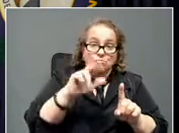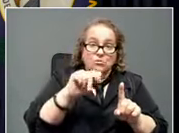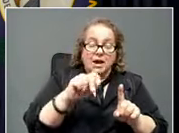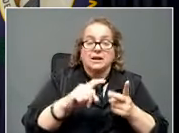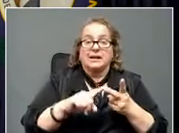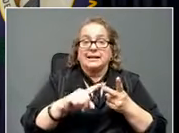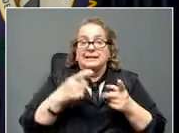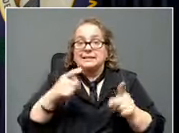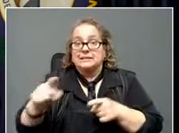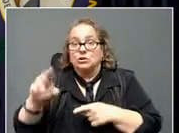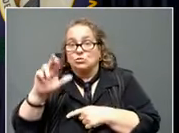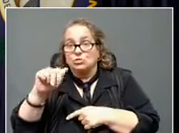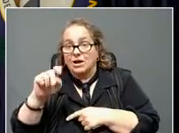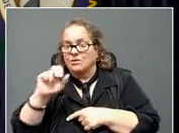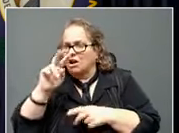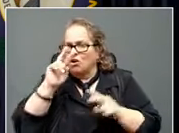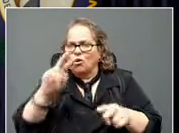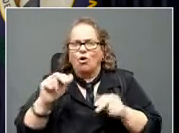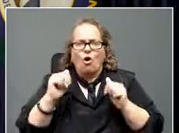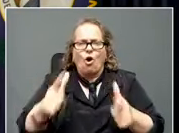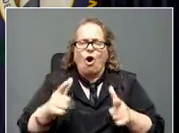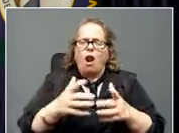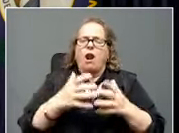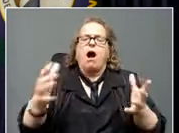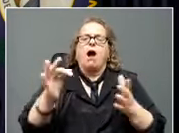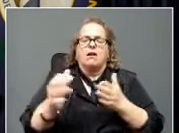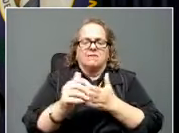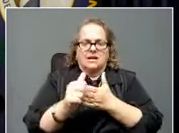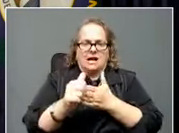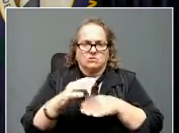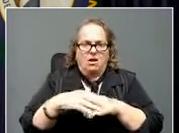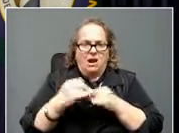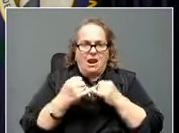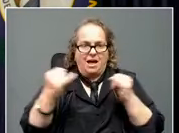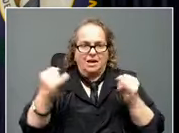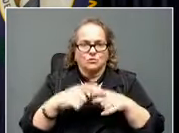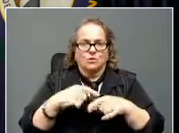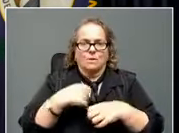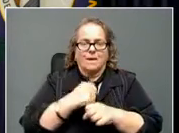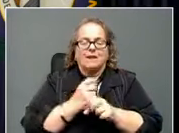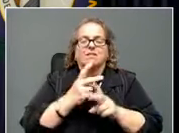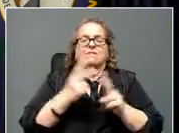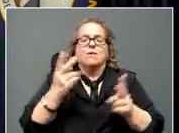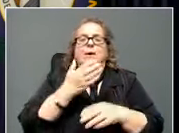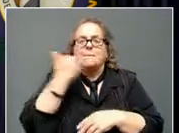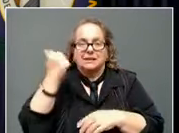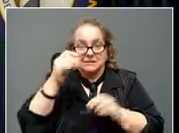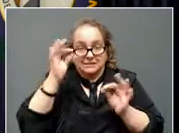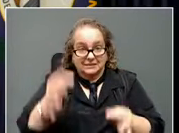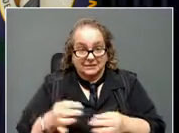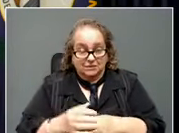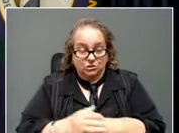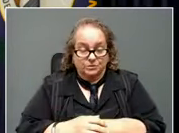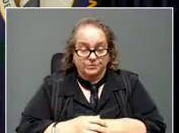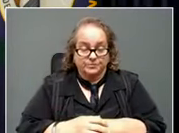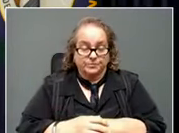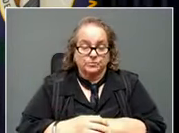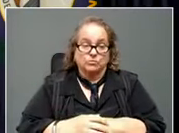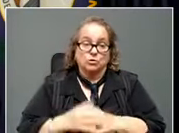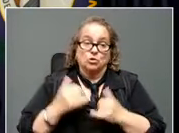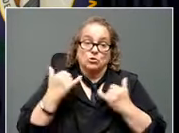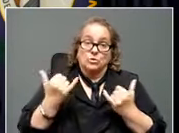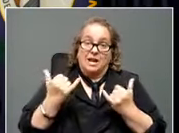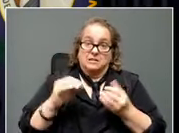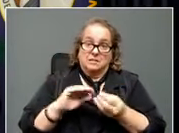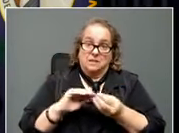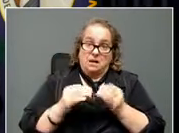all of it. There's lots of guidance online to try to make those very best decisions. All right, today's COVID